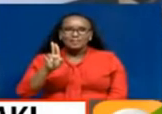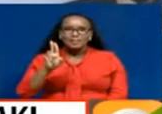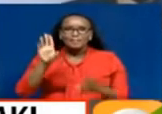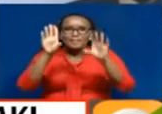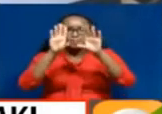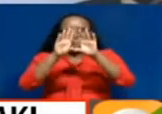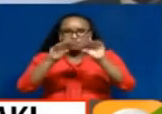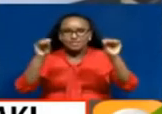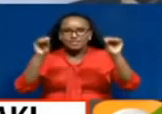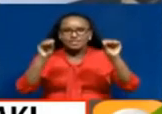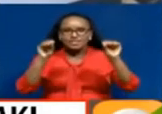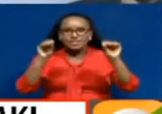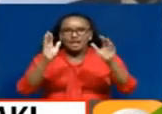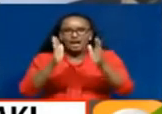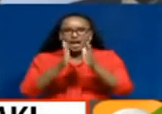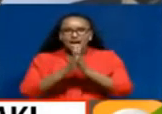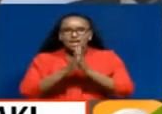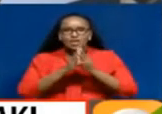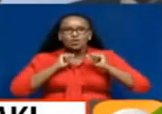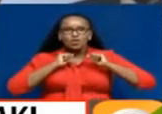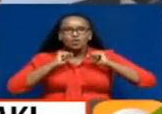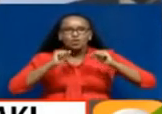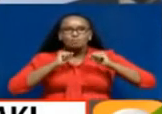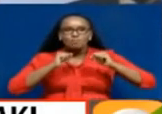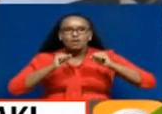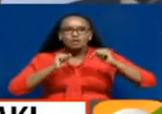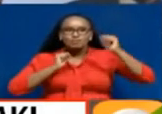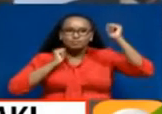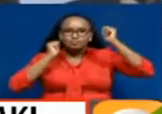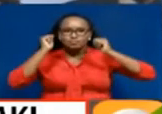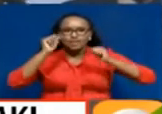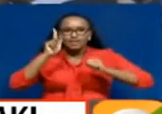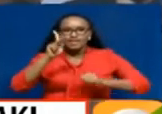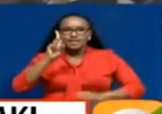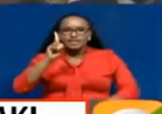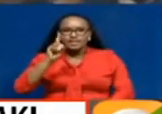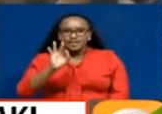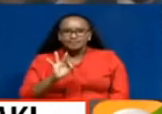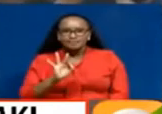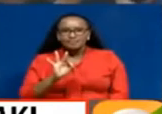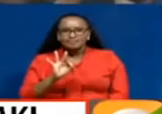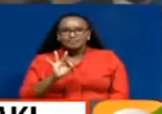President and Commander-in-Chief of Kenya Defense Forces,